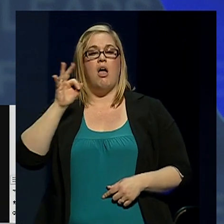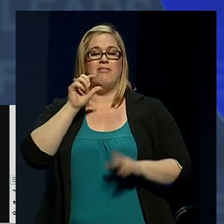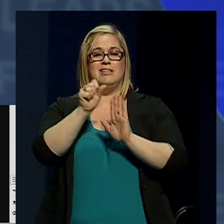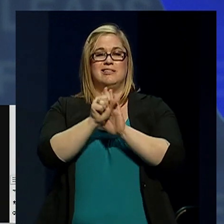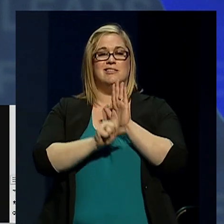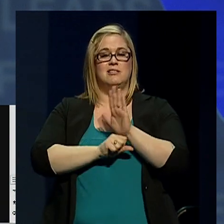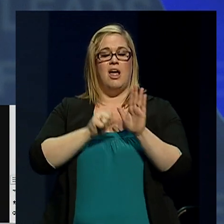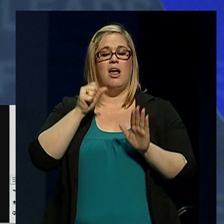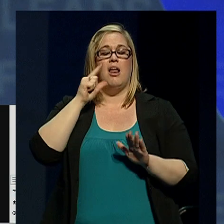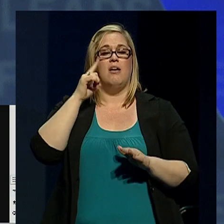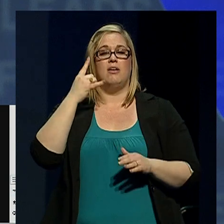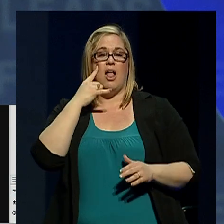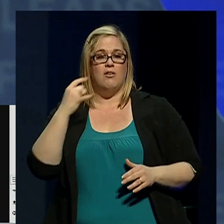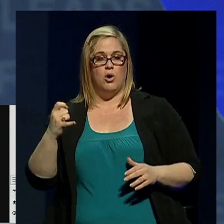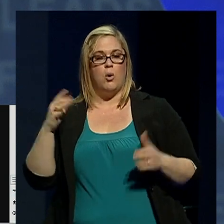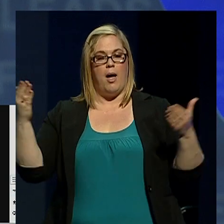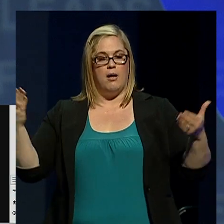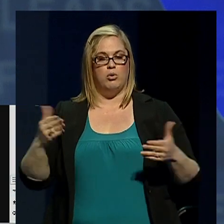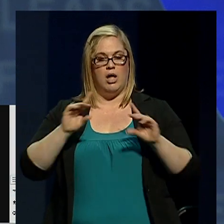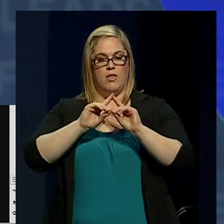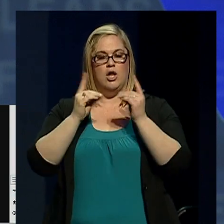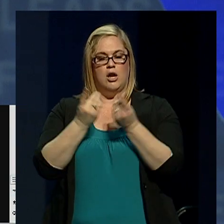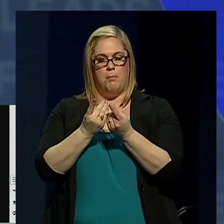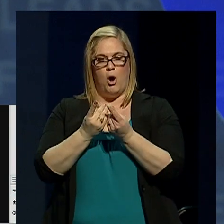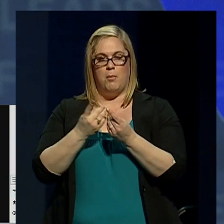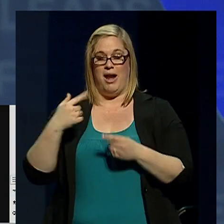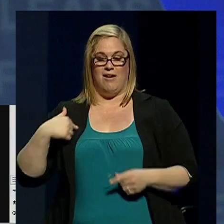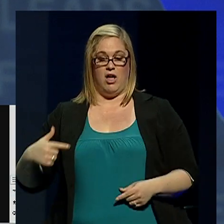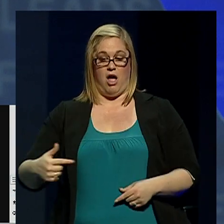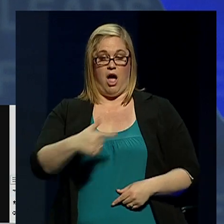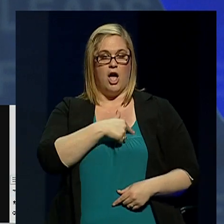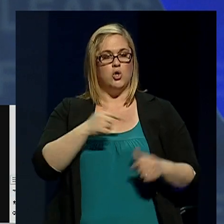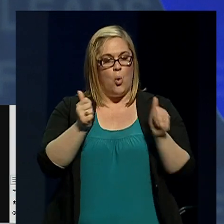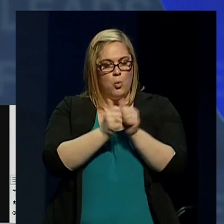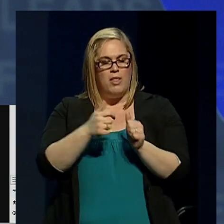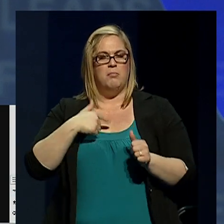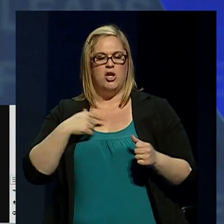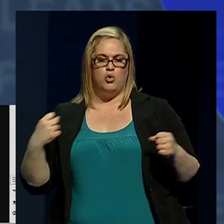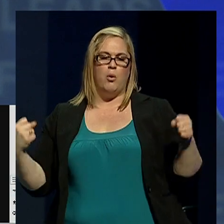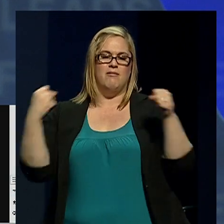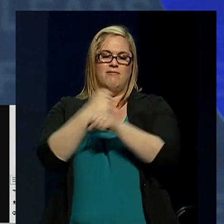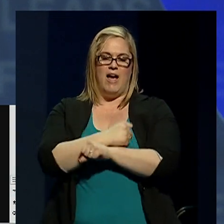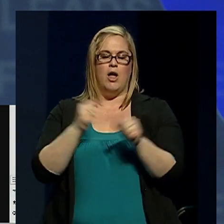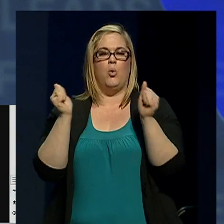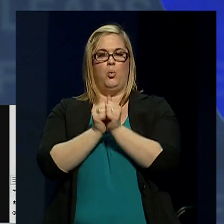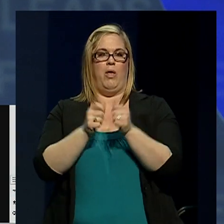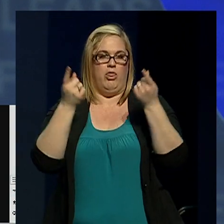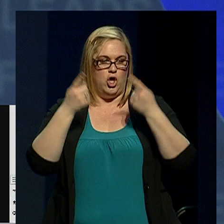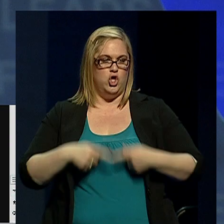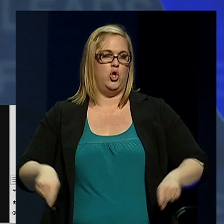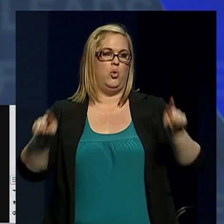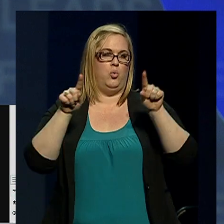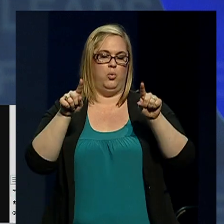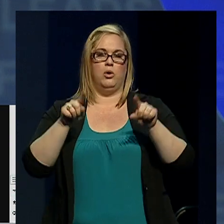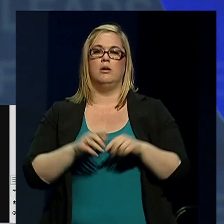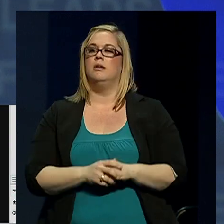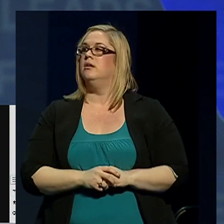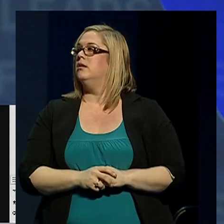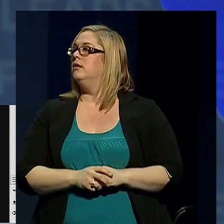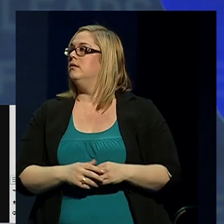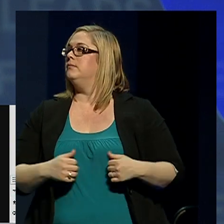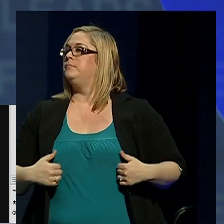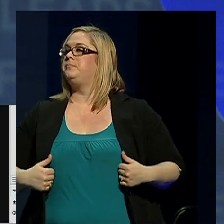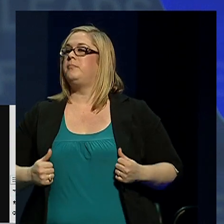California, I'm bringing the Department of Just Us with me to fight with you. So my